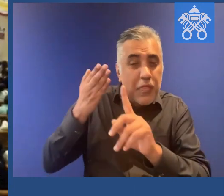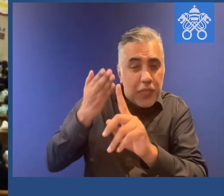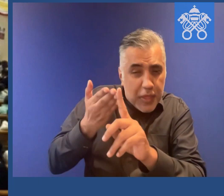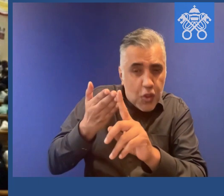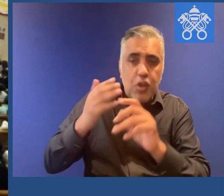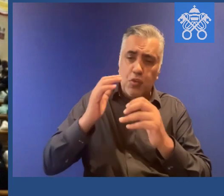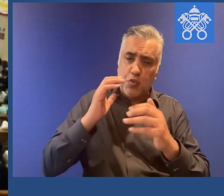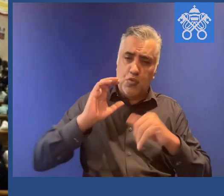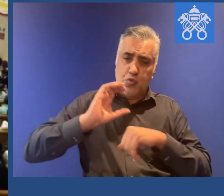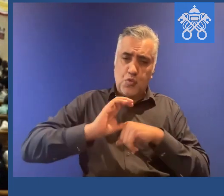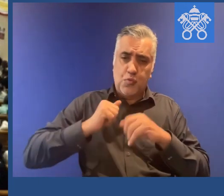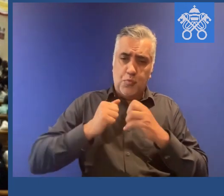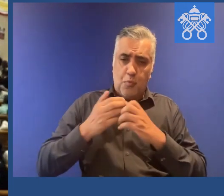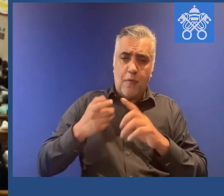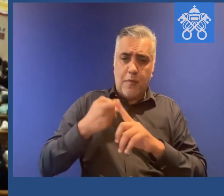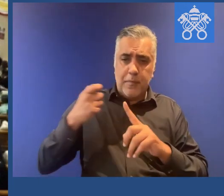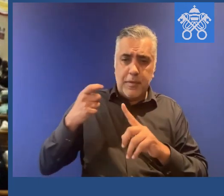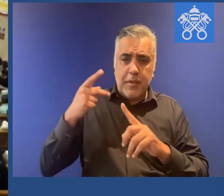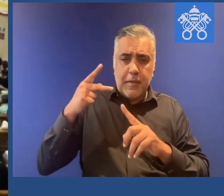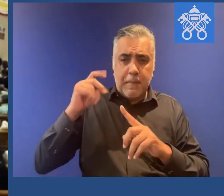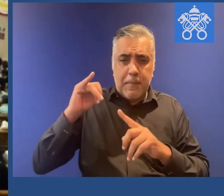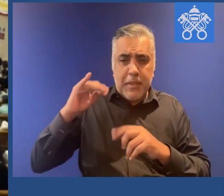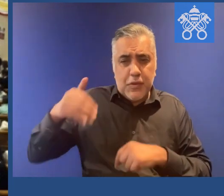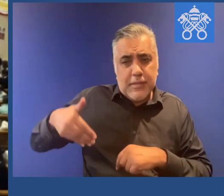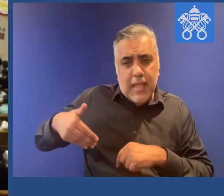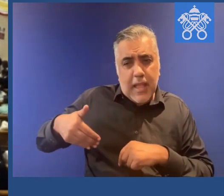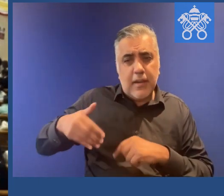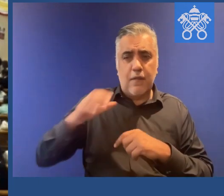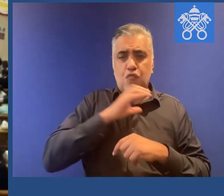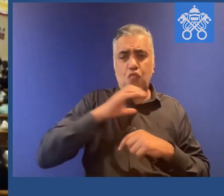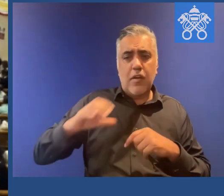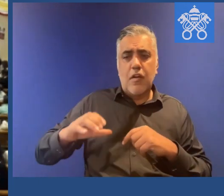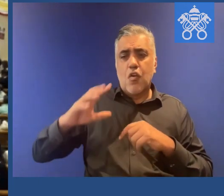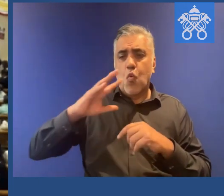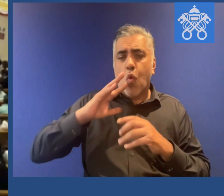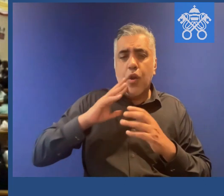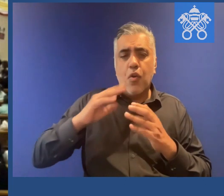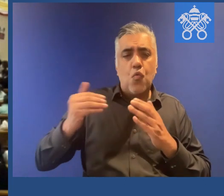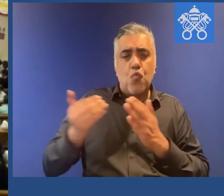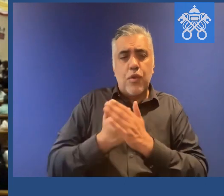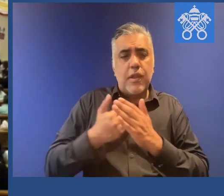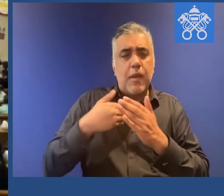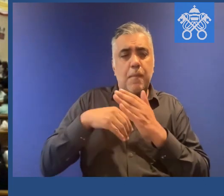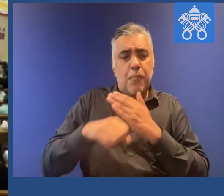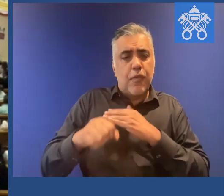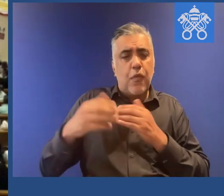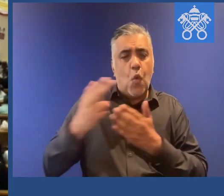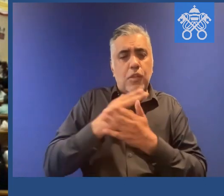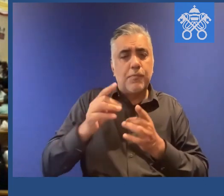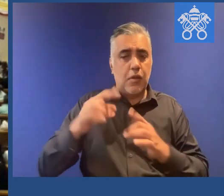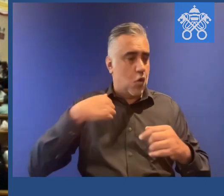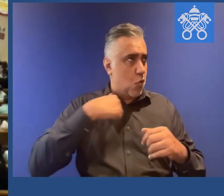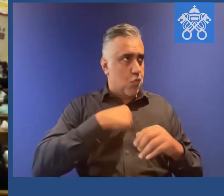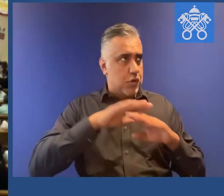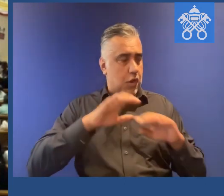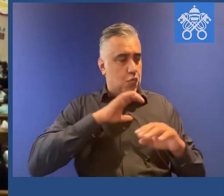The church was born from the pierced side of Christ, from the water of rebirth in the Holy Spirit. We are not Christians